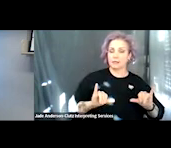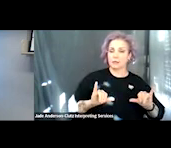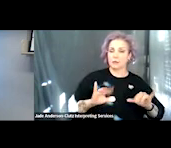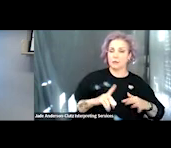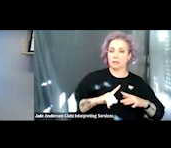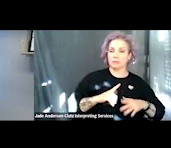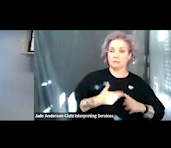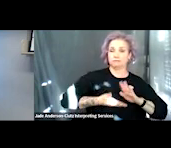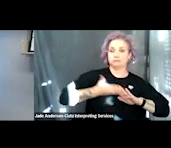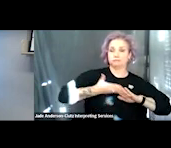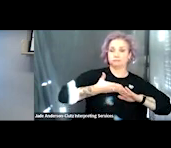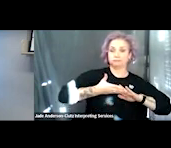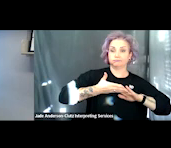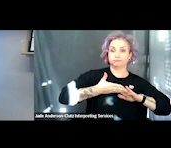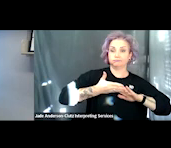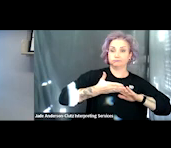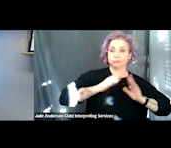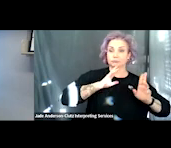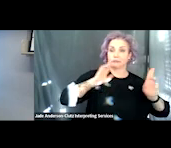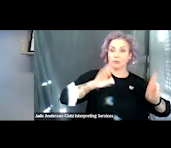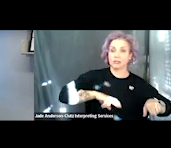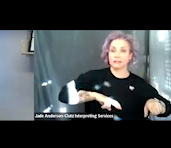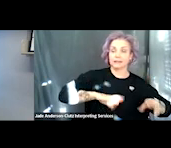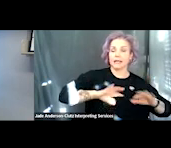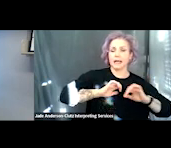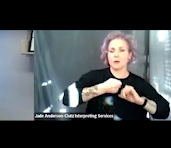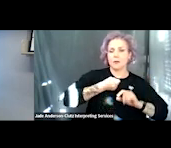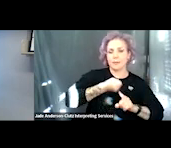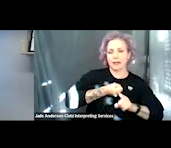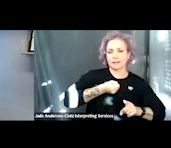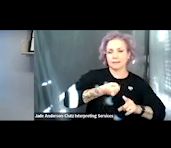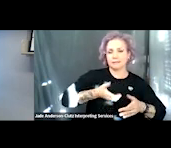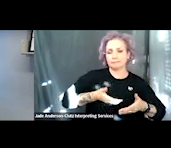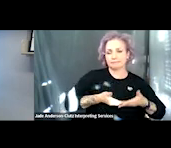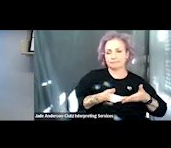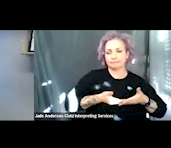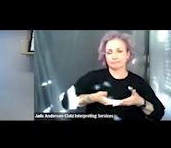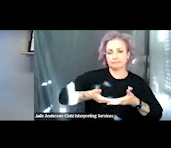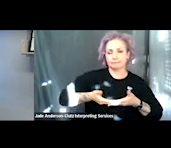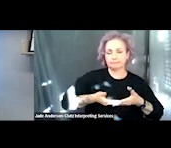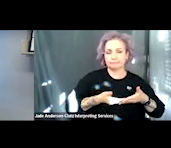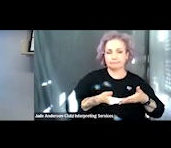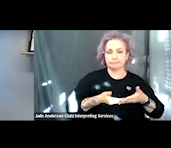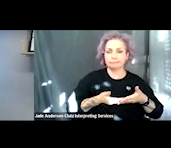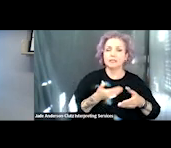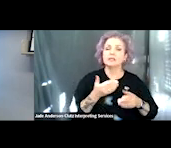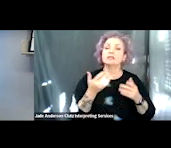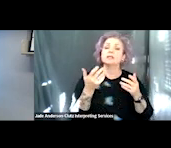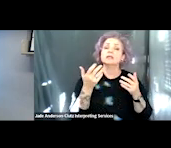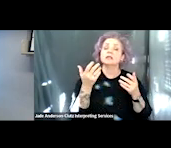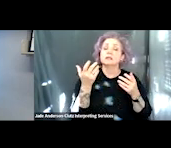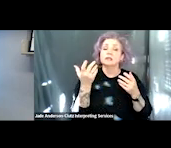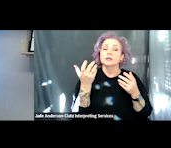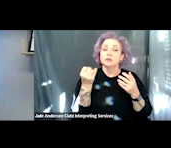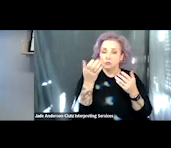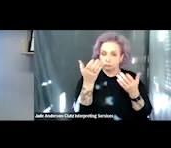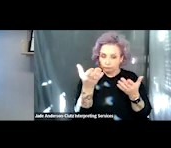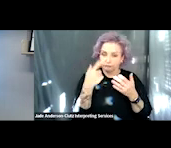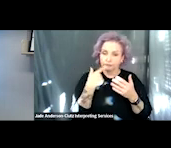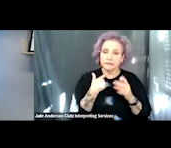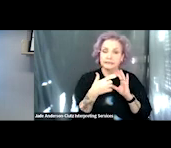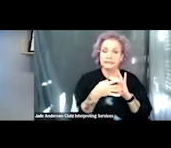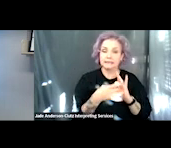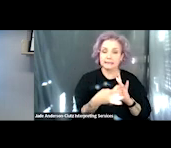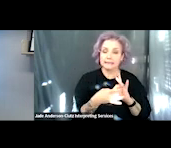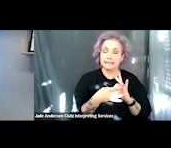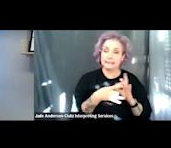but then I'm going to talk about the epidemiological evidence that links maternal infection during pregnancy with neurodevelopmental